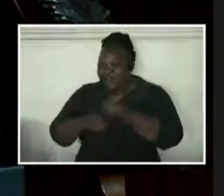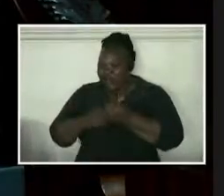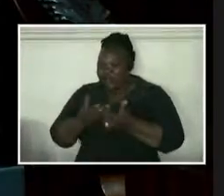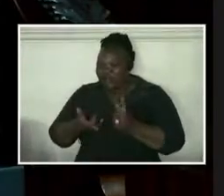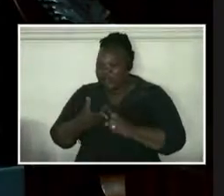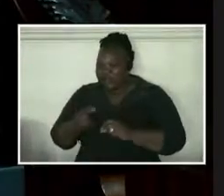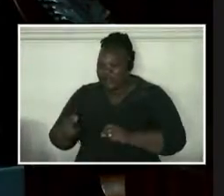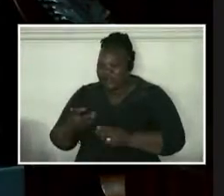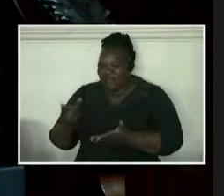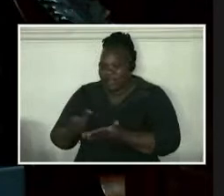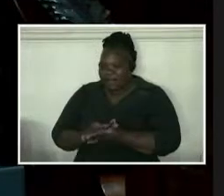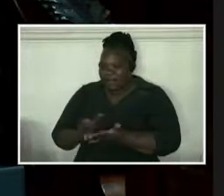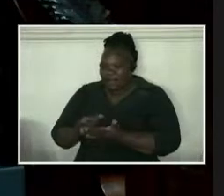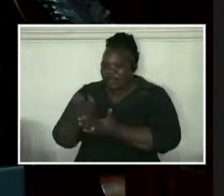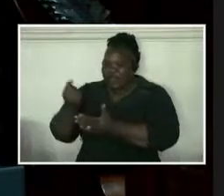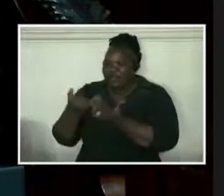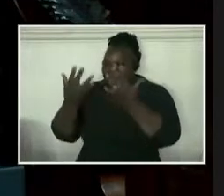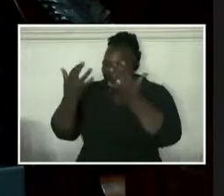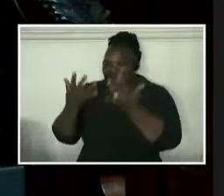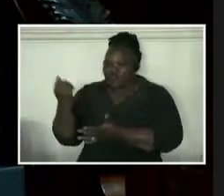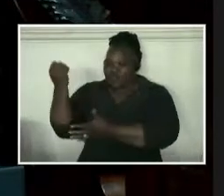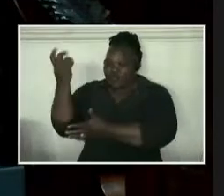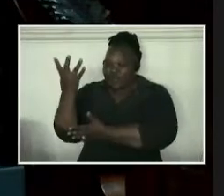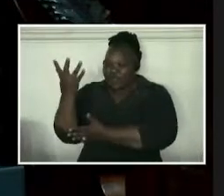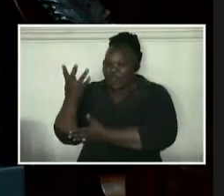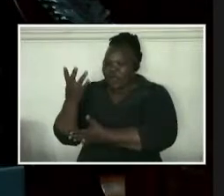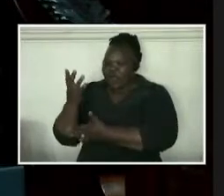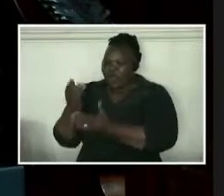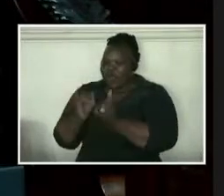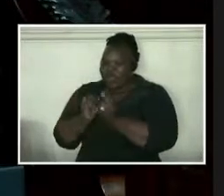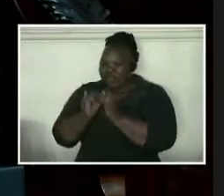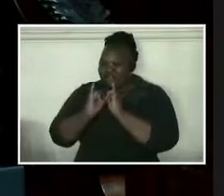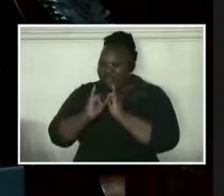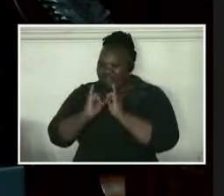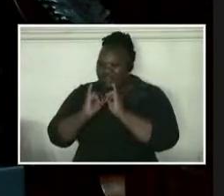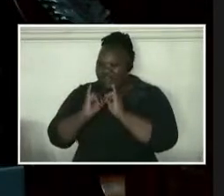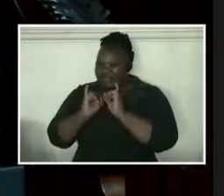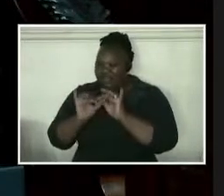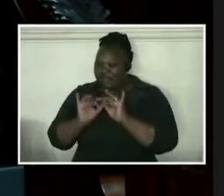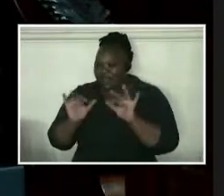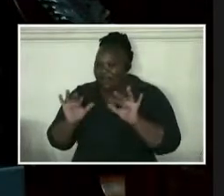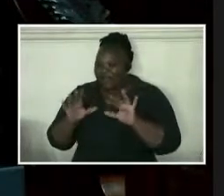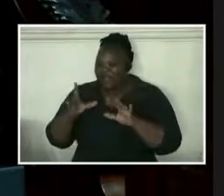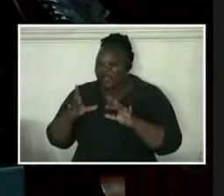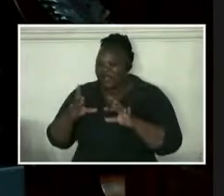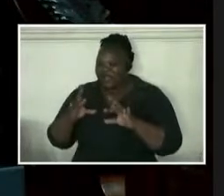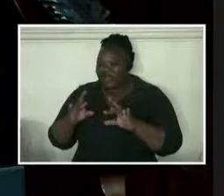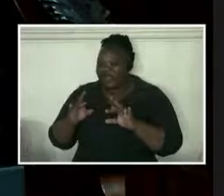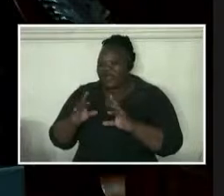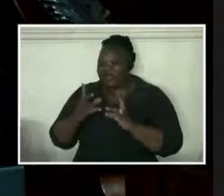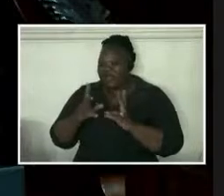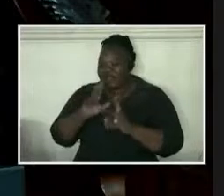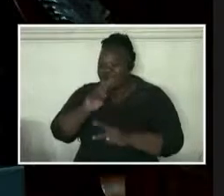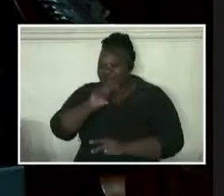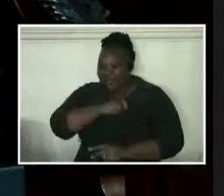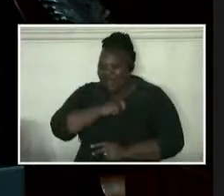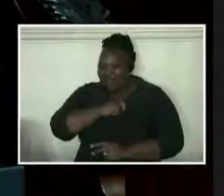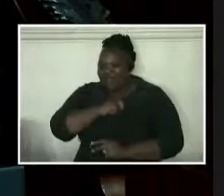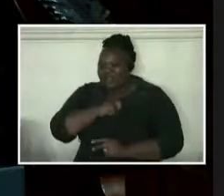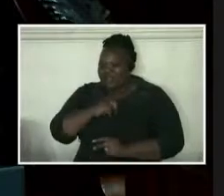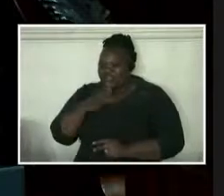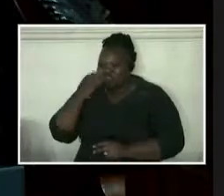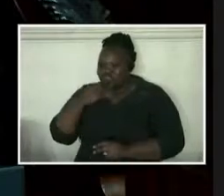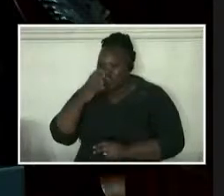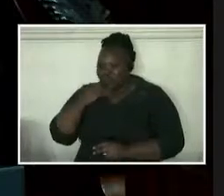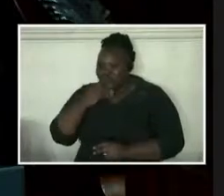speech uh presentation we invited public comments on our popular case at end health chat multimedia program where